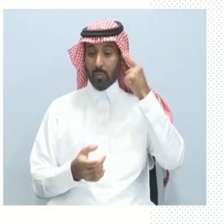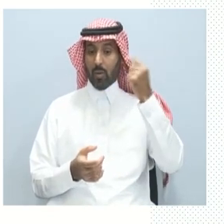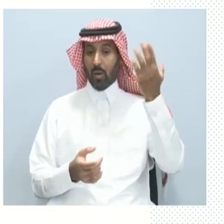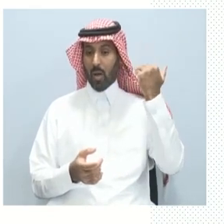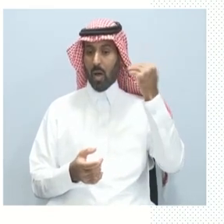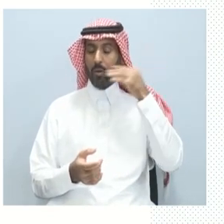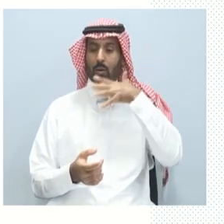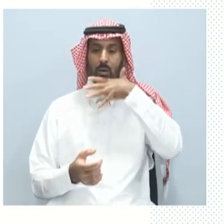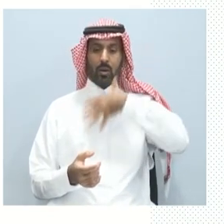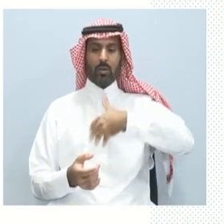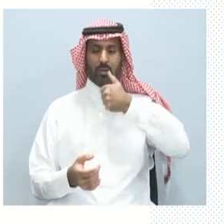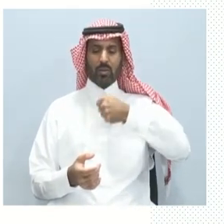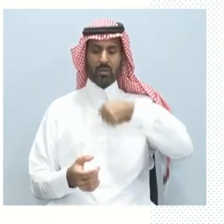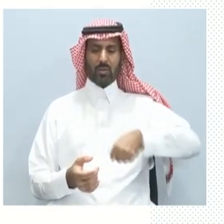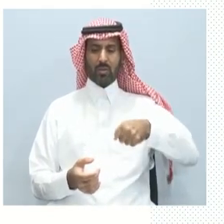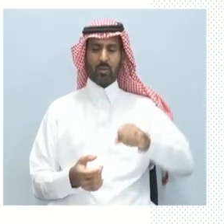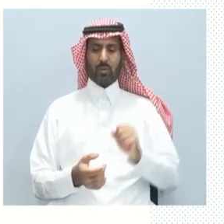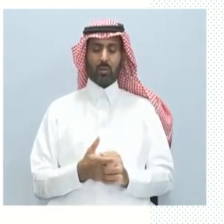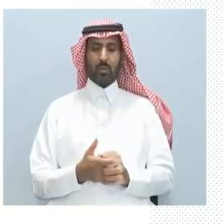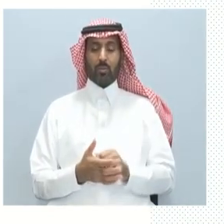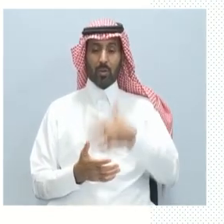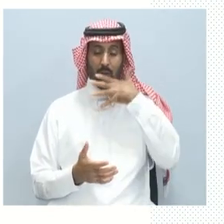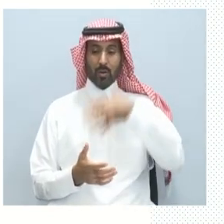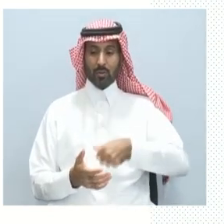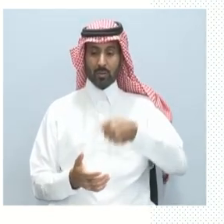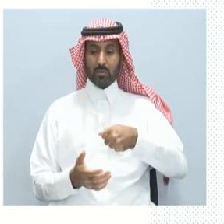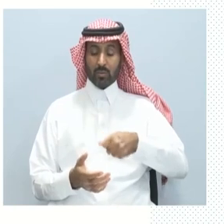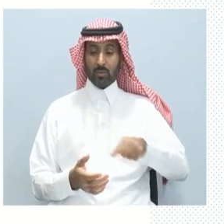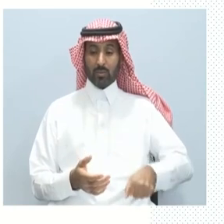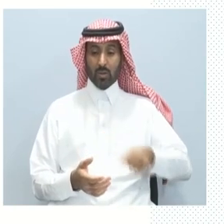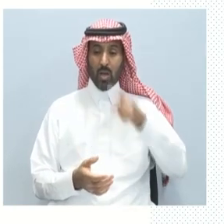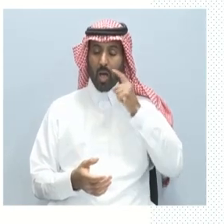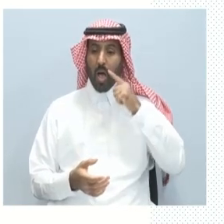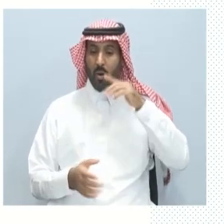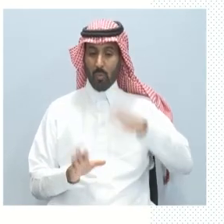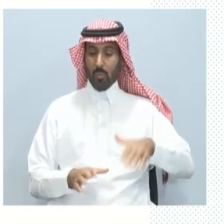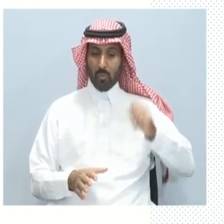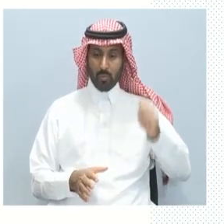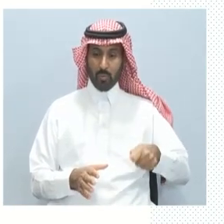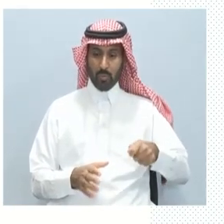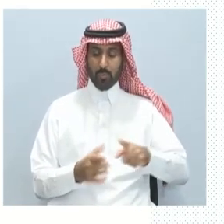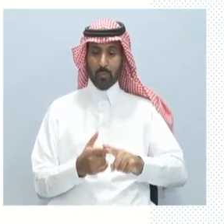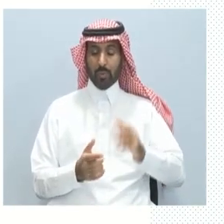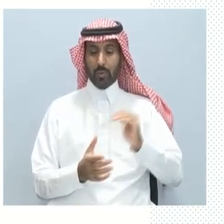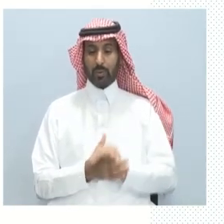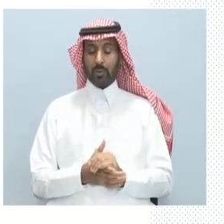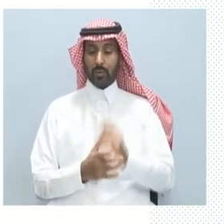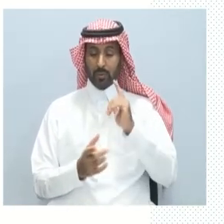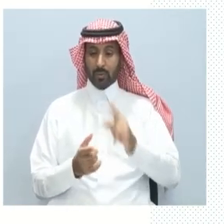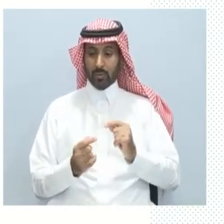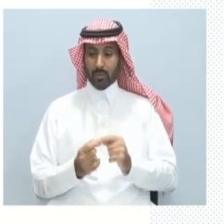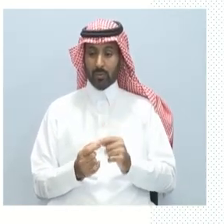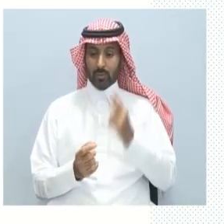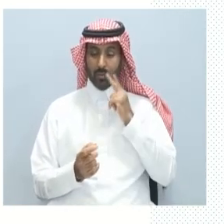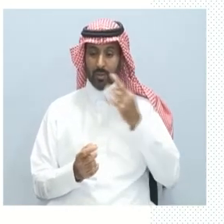maternal grandparents. My grandfather was a dedicated lawyer whose moral fiber prevented him from